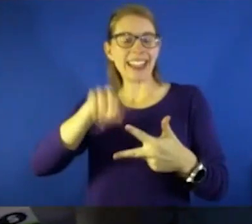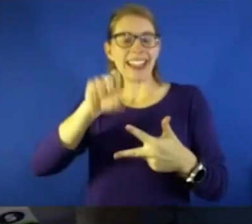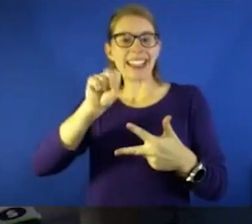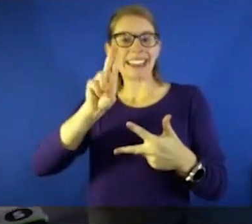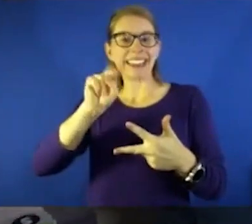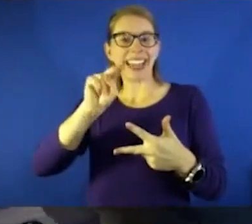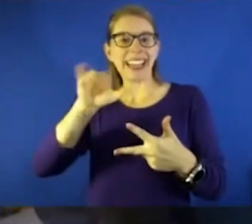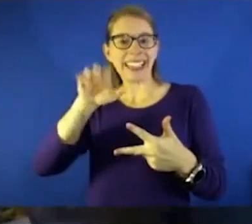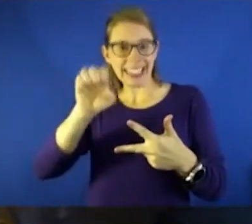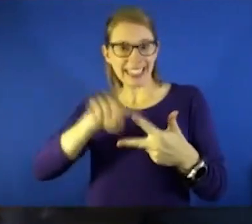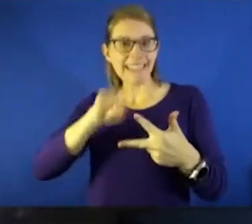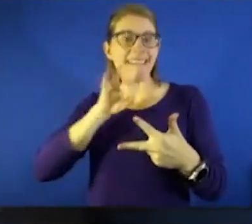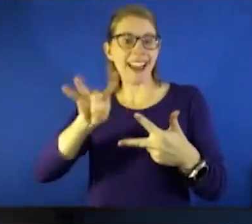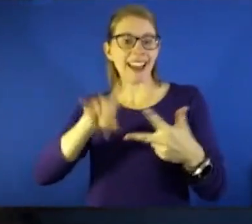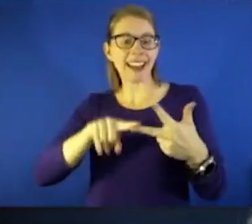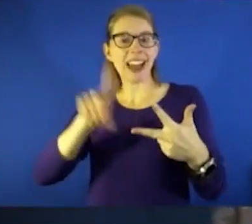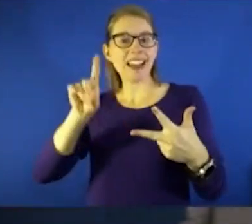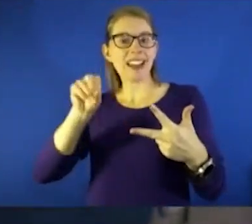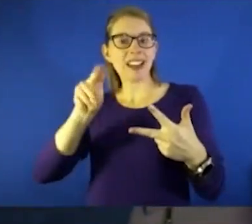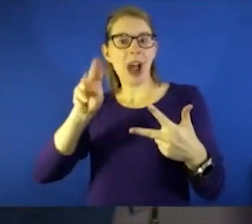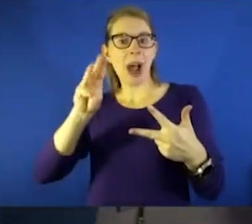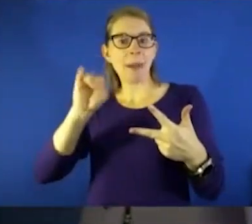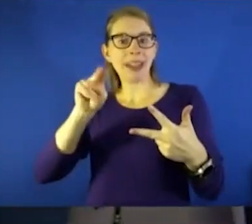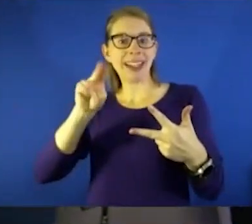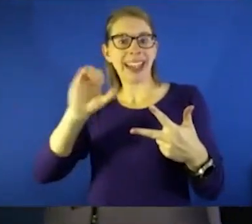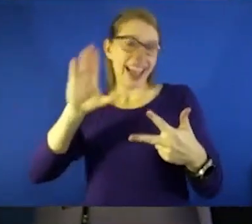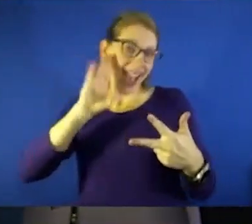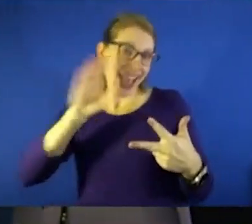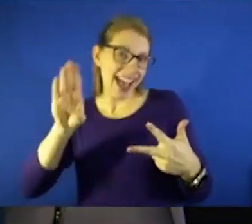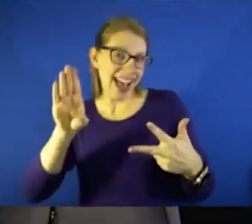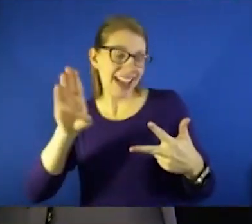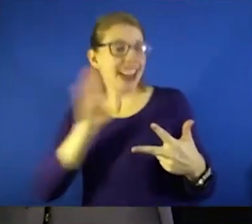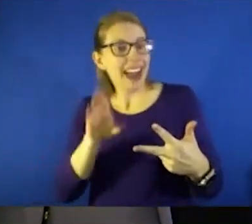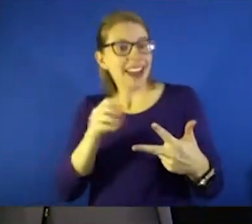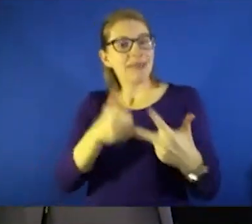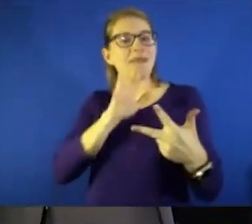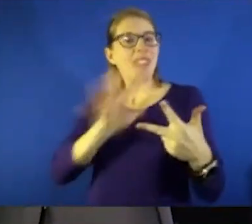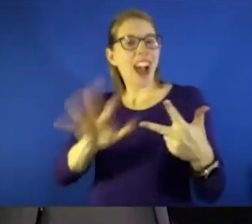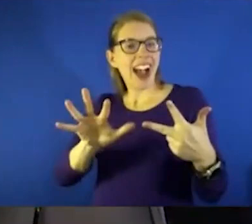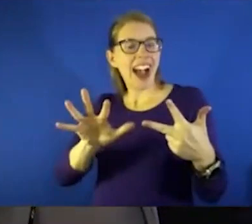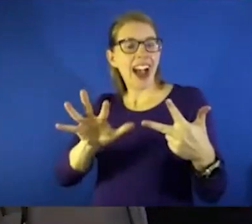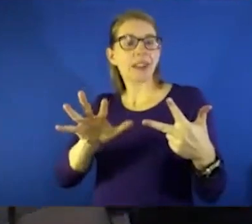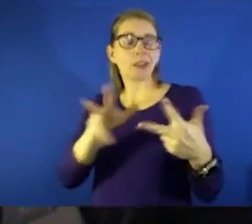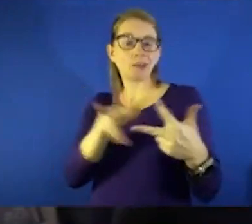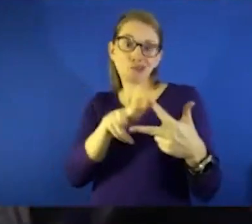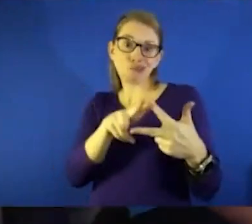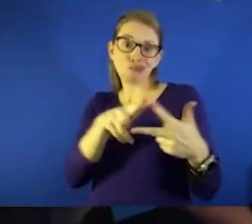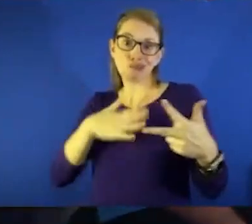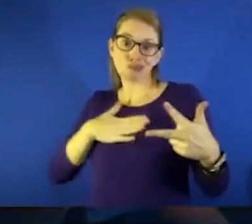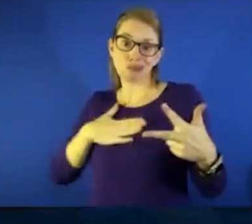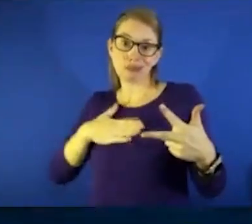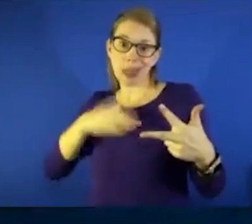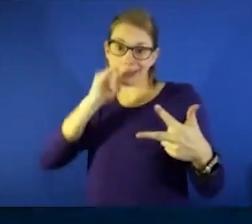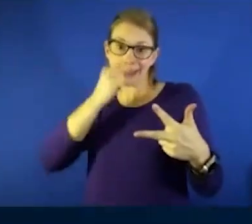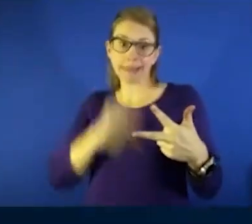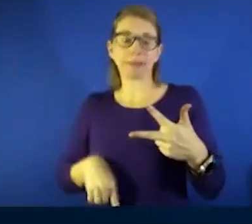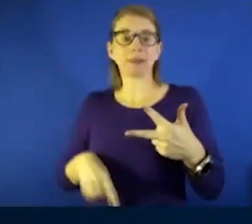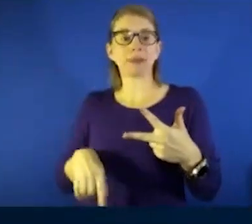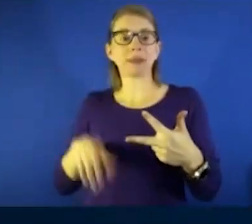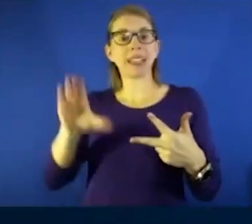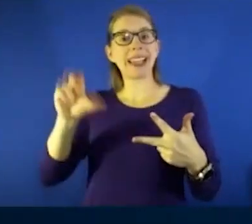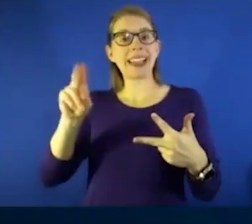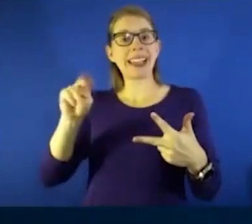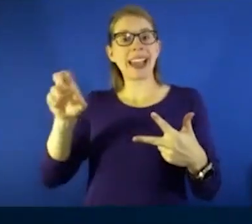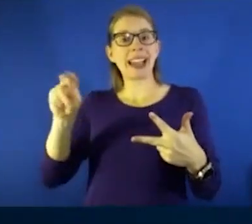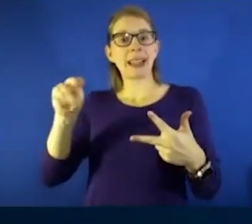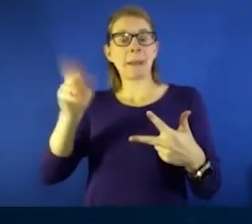8. Dominic. Hi, he's 5. Full disclosure, the latter 2 are mine. And Cannon's mother is proudly